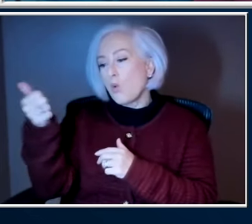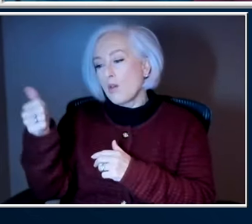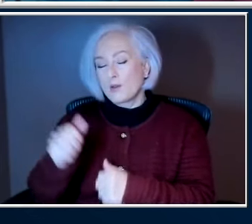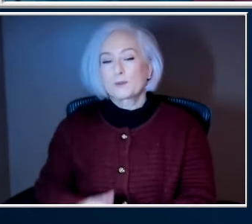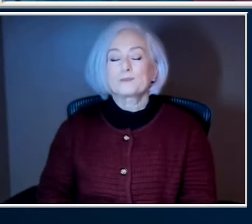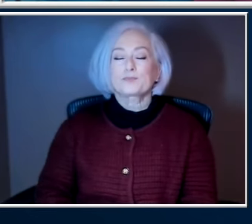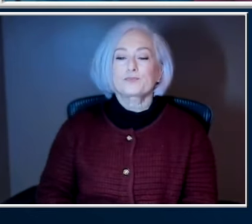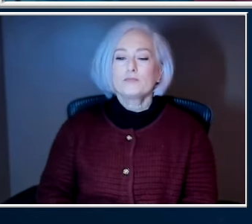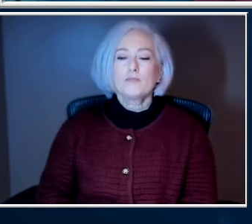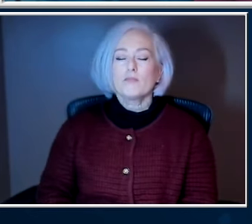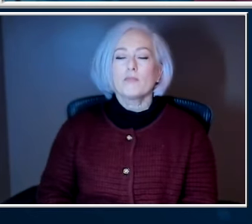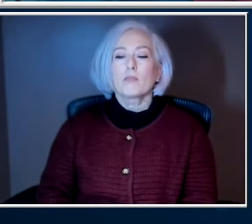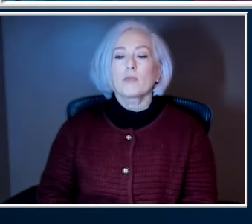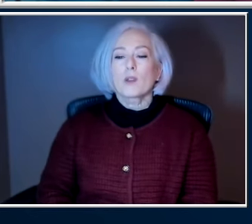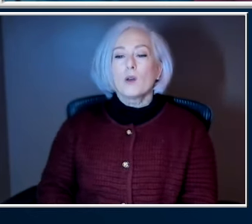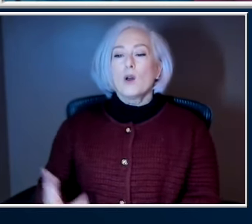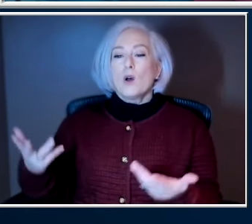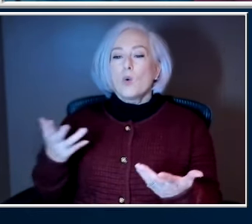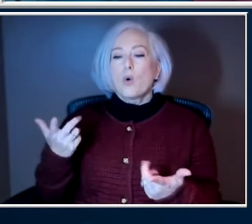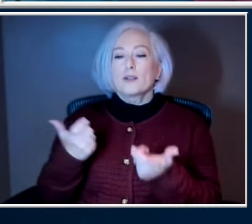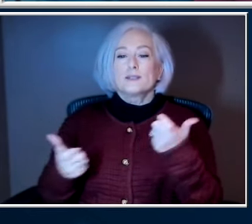patient needs to be prepared for mentally?